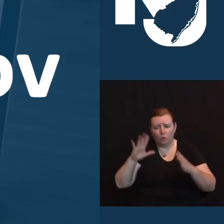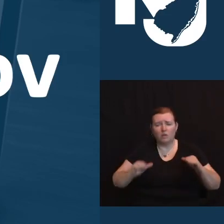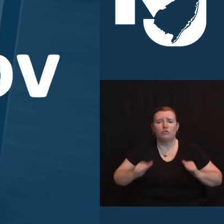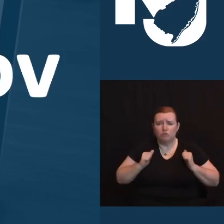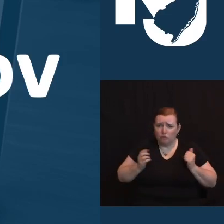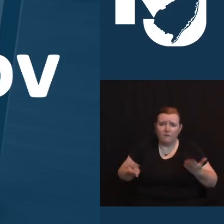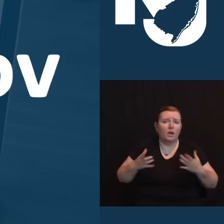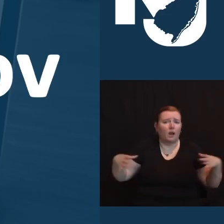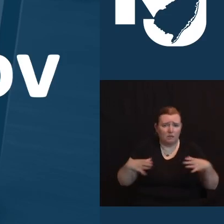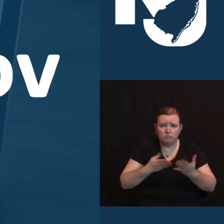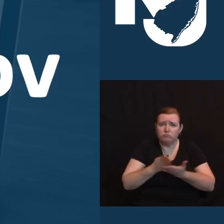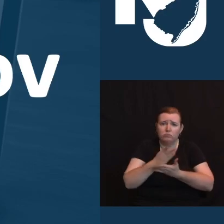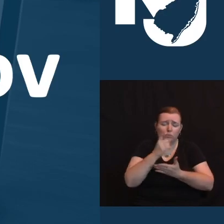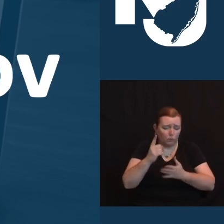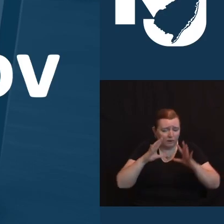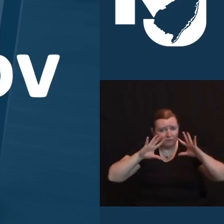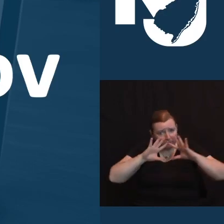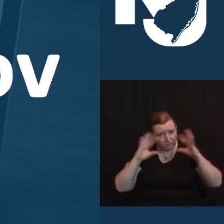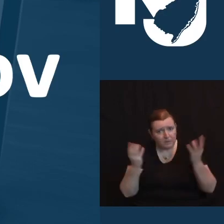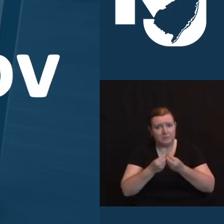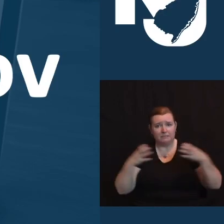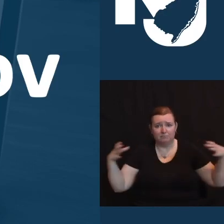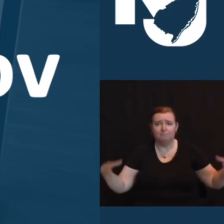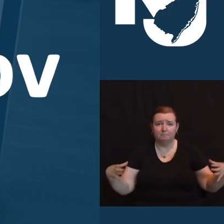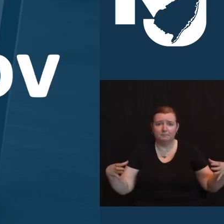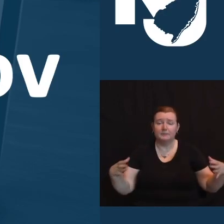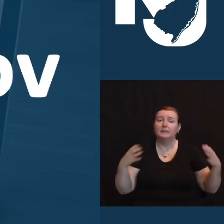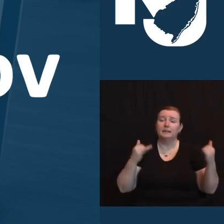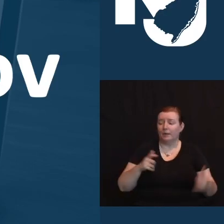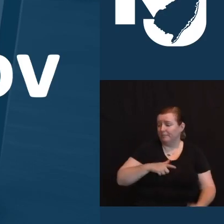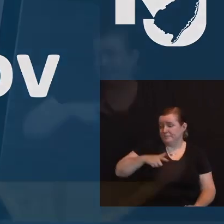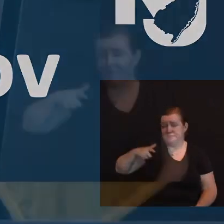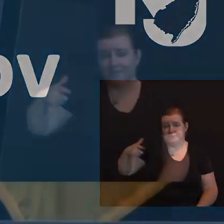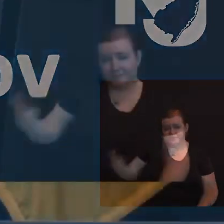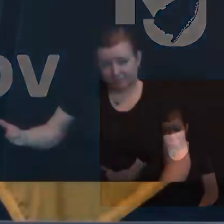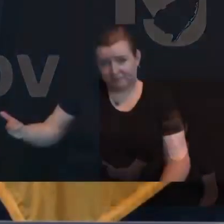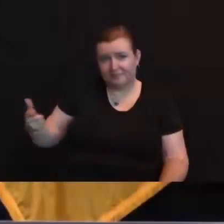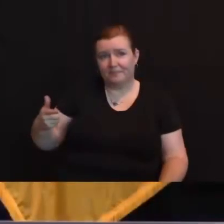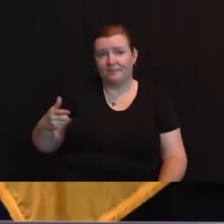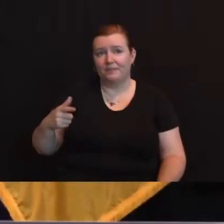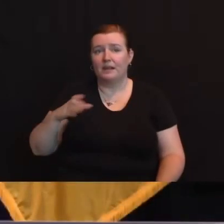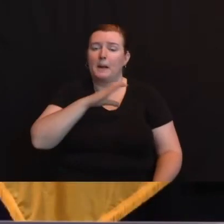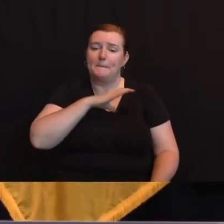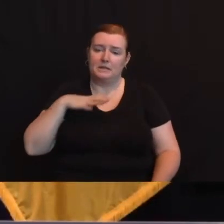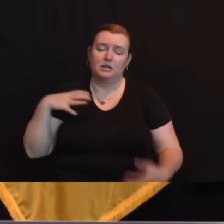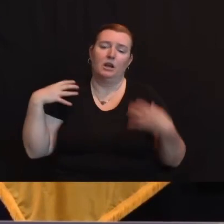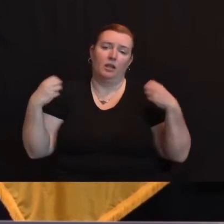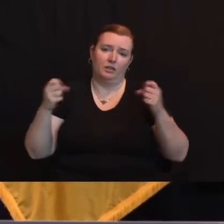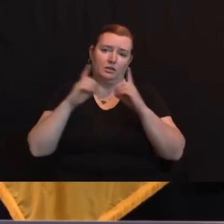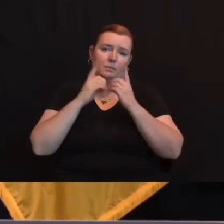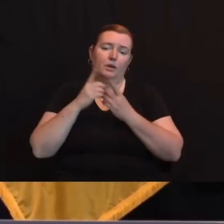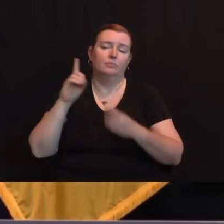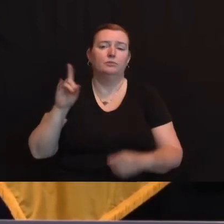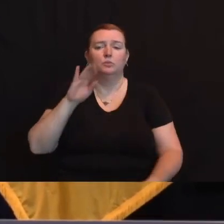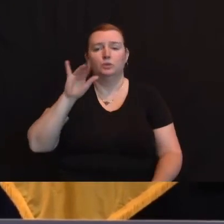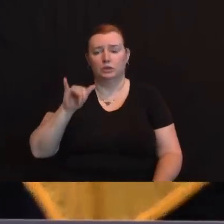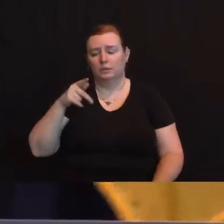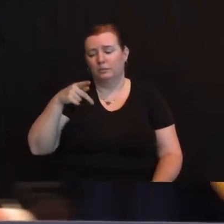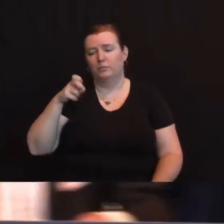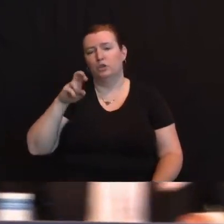stronger than ever before. With that, please help me welcome the woman who needs no introduction, the Commissioner of the Department of Health, Judy